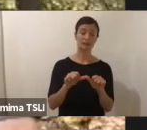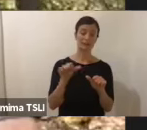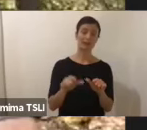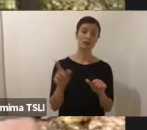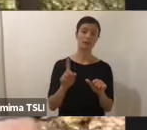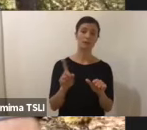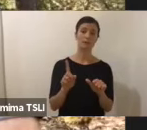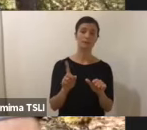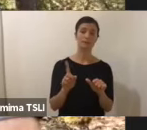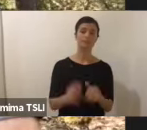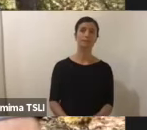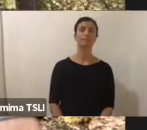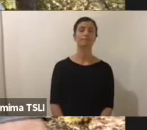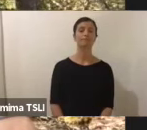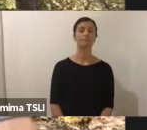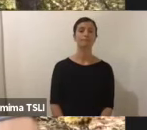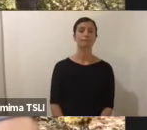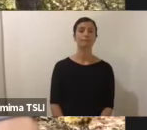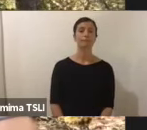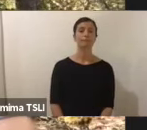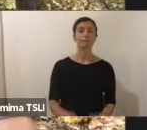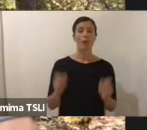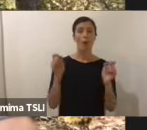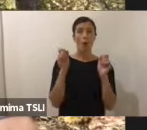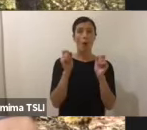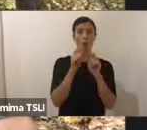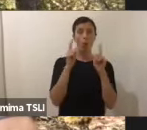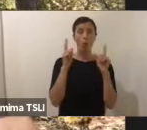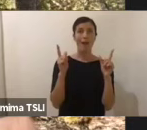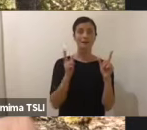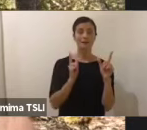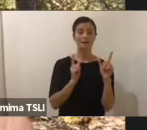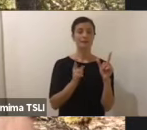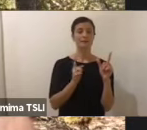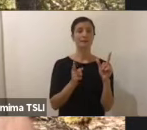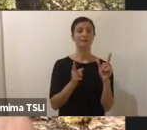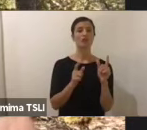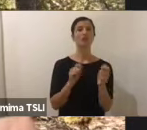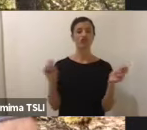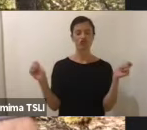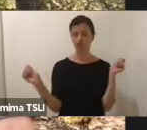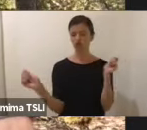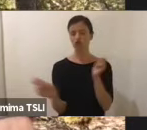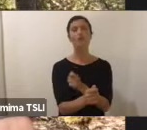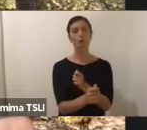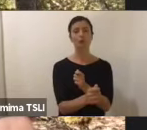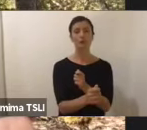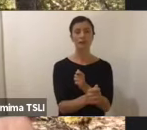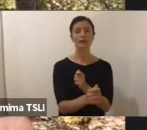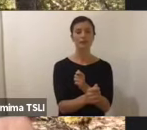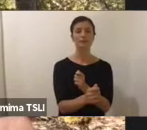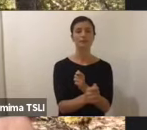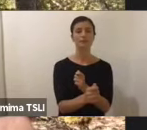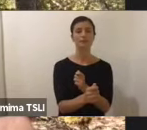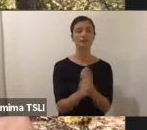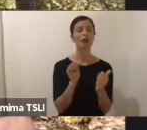awareness is revolutionary i agree i agree with what upayati said um and especially